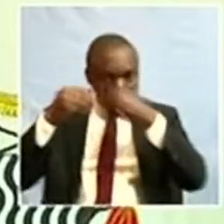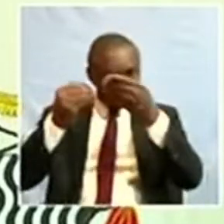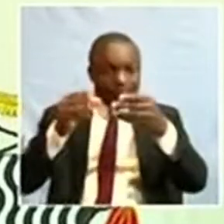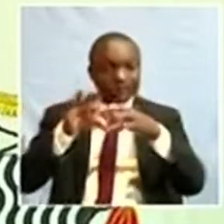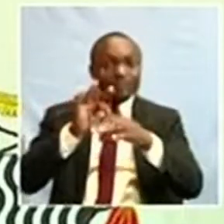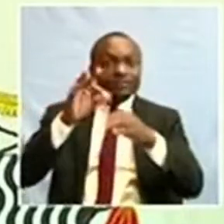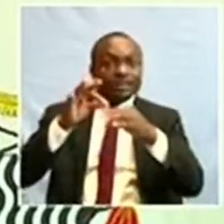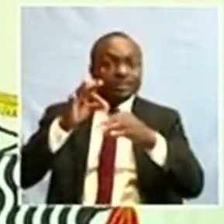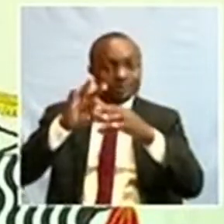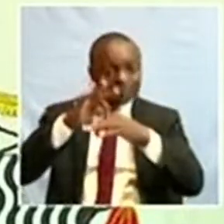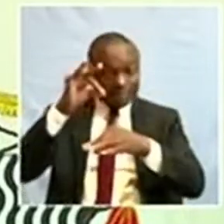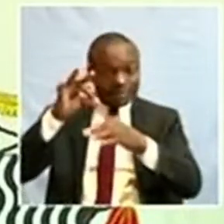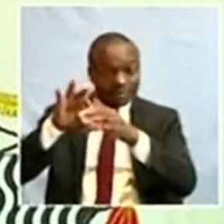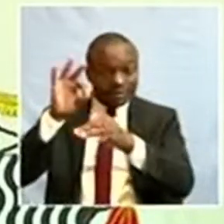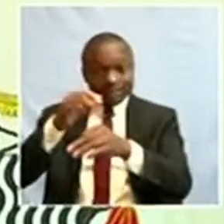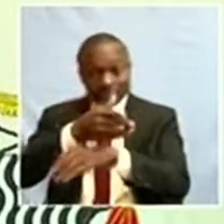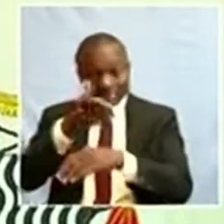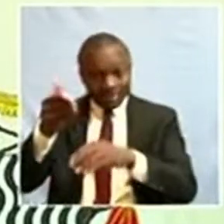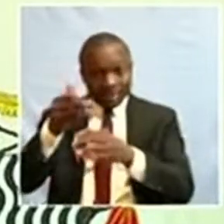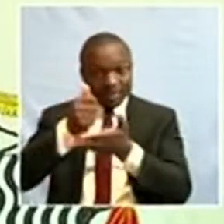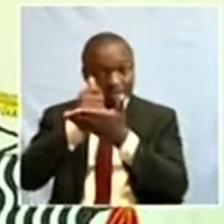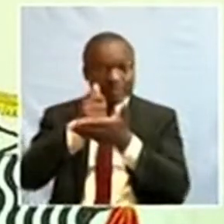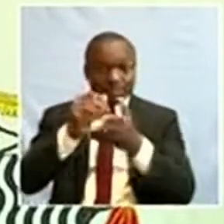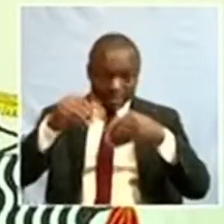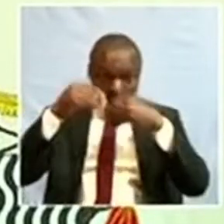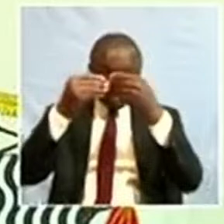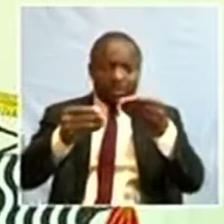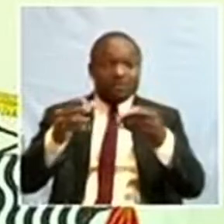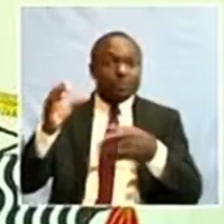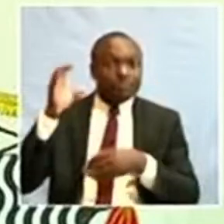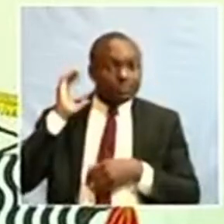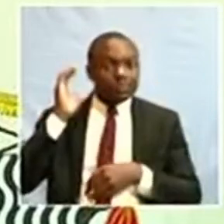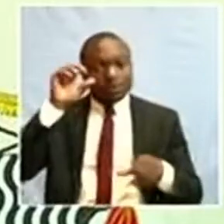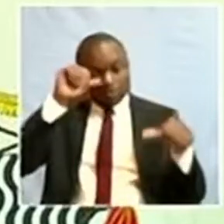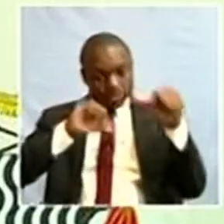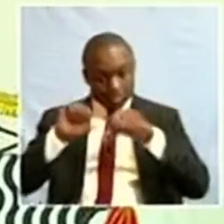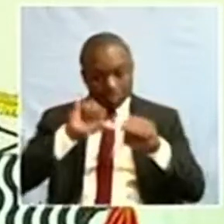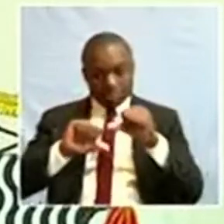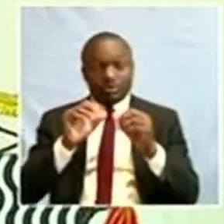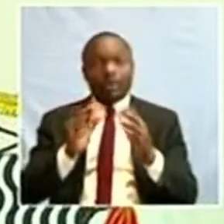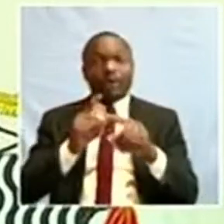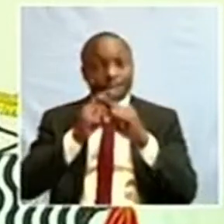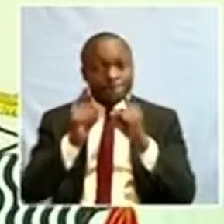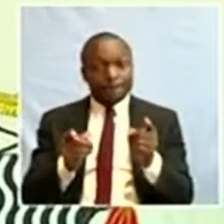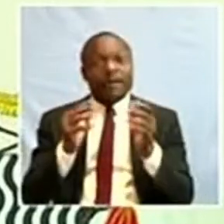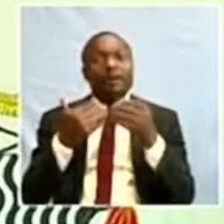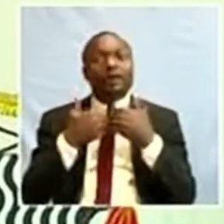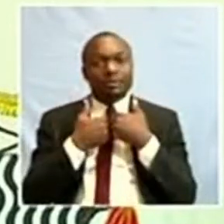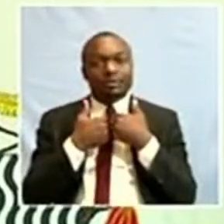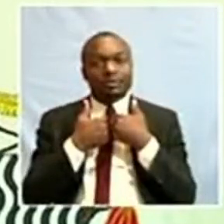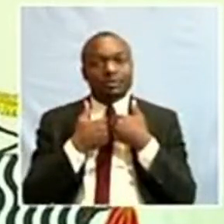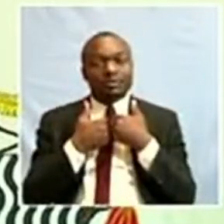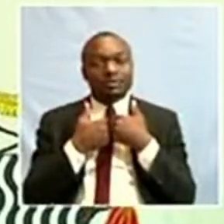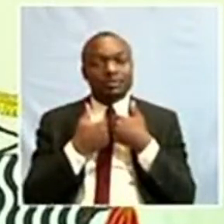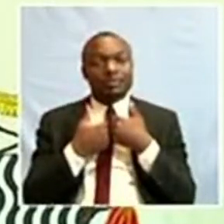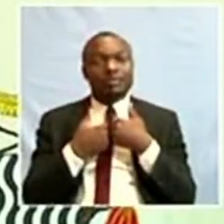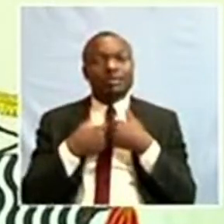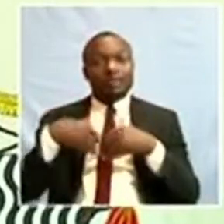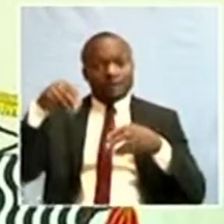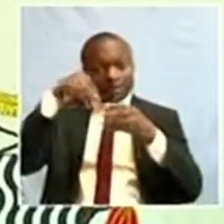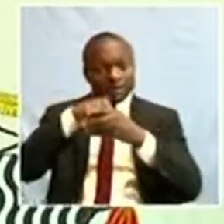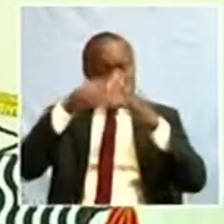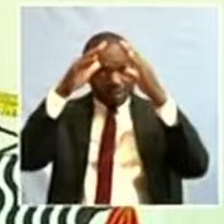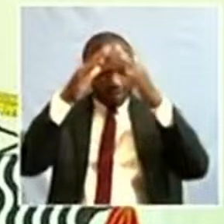findings. Those findings also help to give capacity to the auditors. But we also have in-house training as an